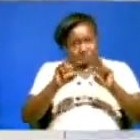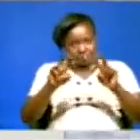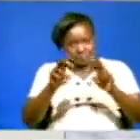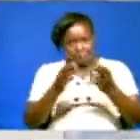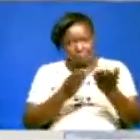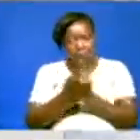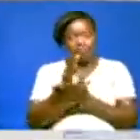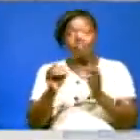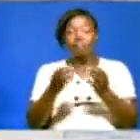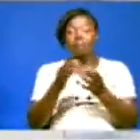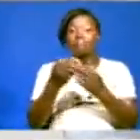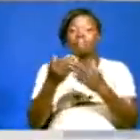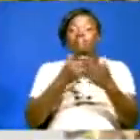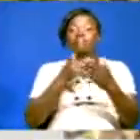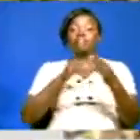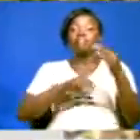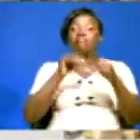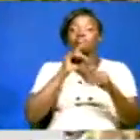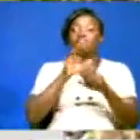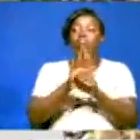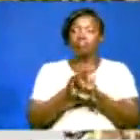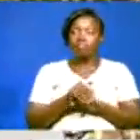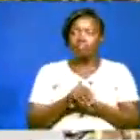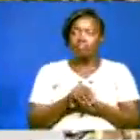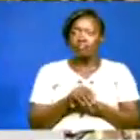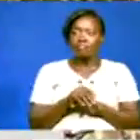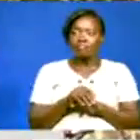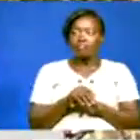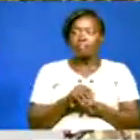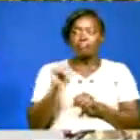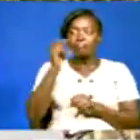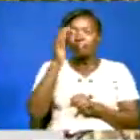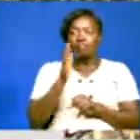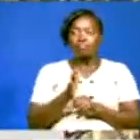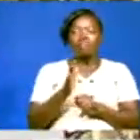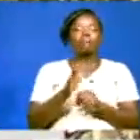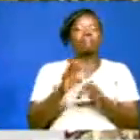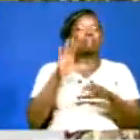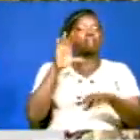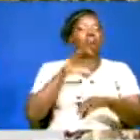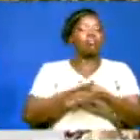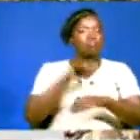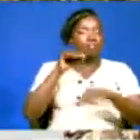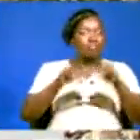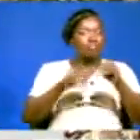its pre-election promises. Workers for Kenya wapate electoral